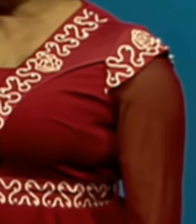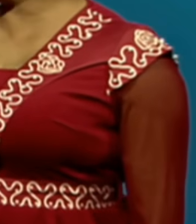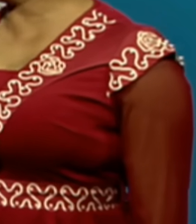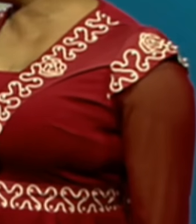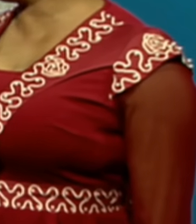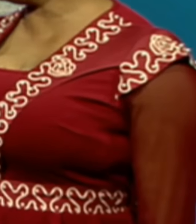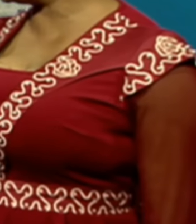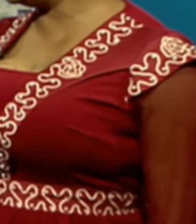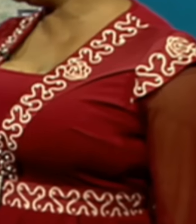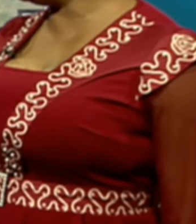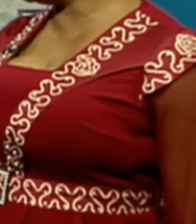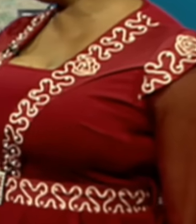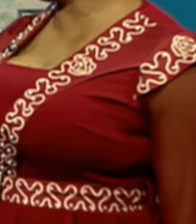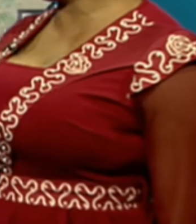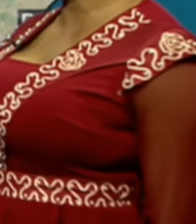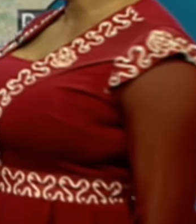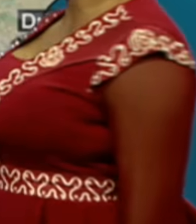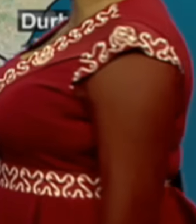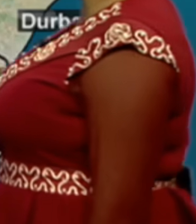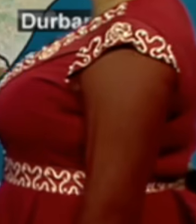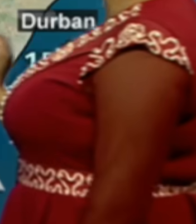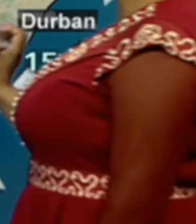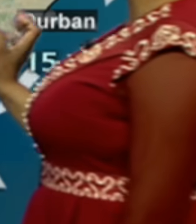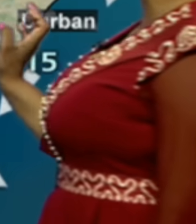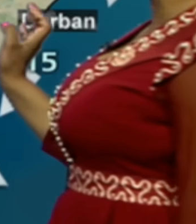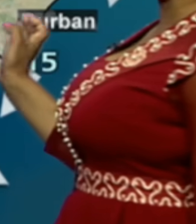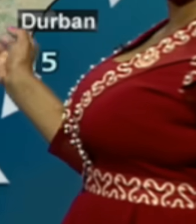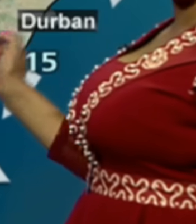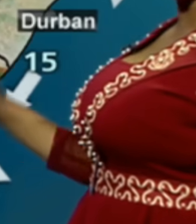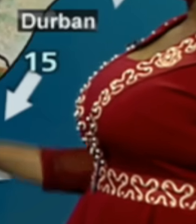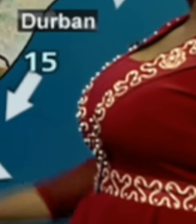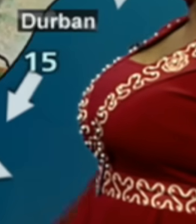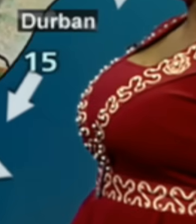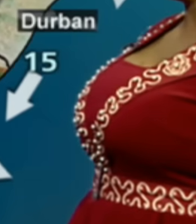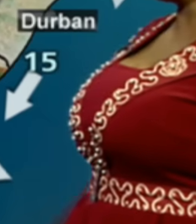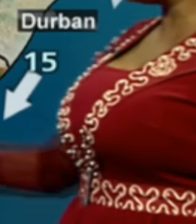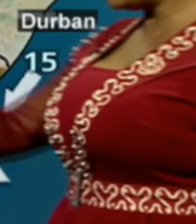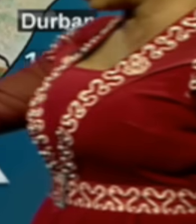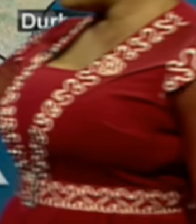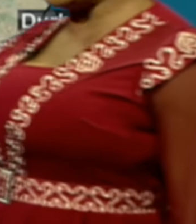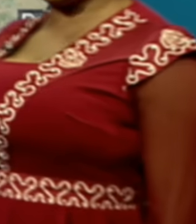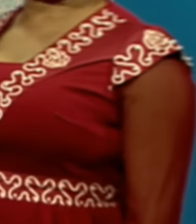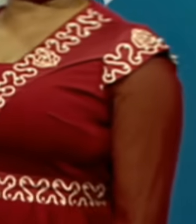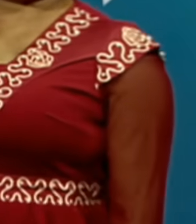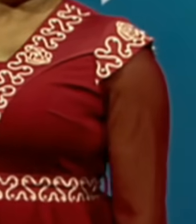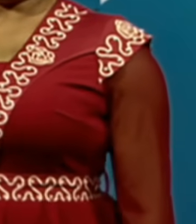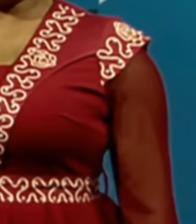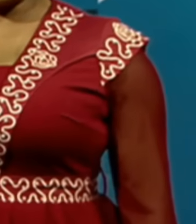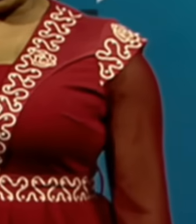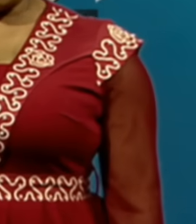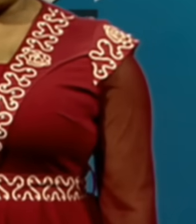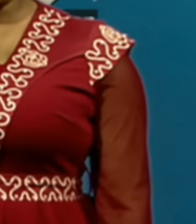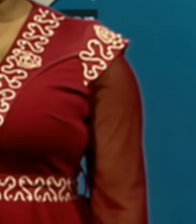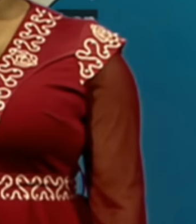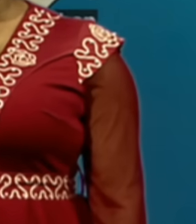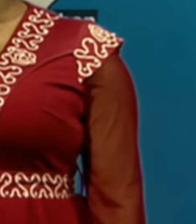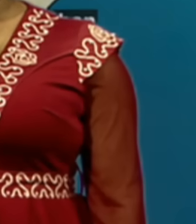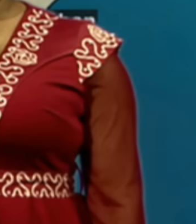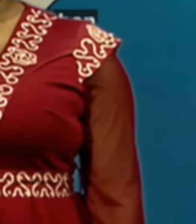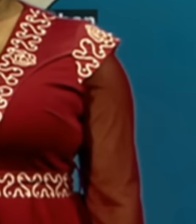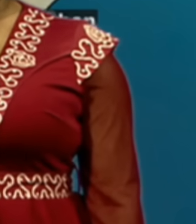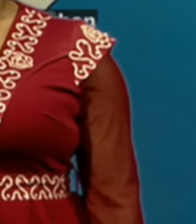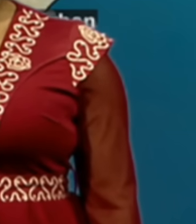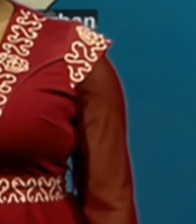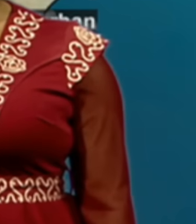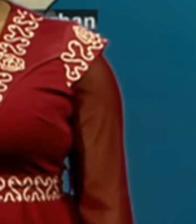gona tša dipula ka diperesente tše 30 re ya gona godimo go la KwaZulu-Natal go pipile maru bogareng gona ga go tla be go ntse go na le dikgonagalo tša